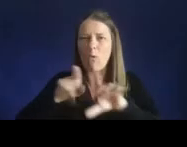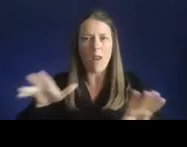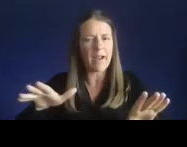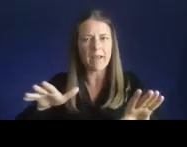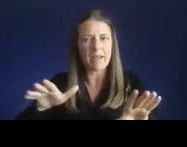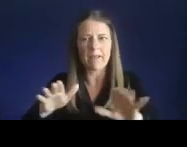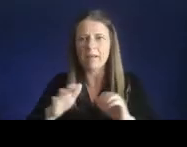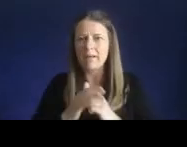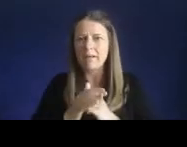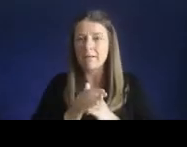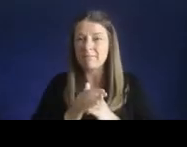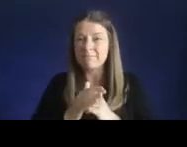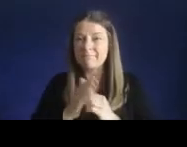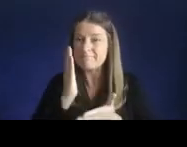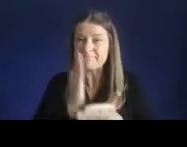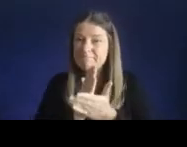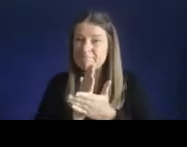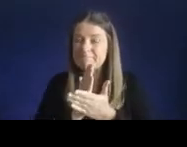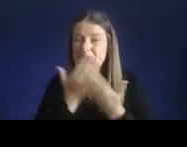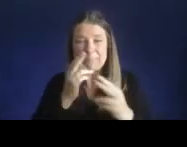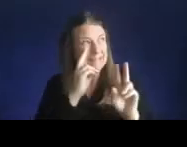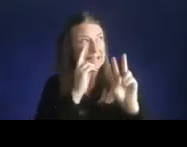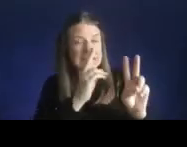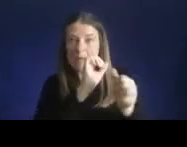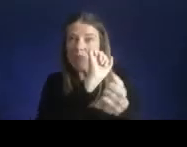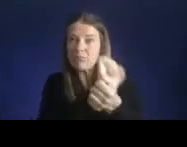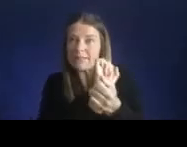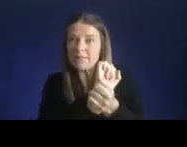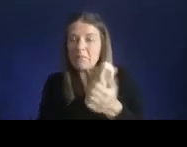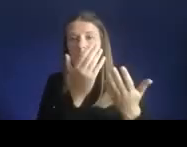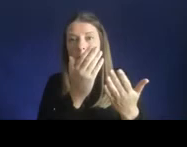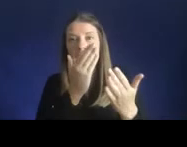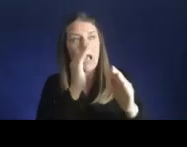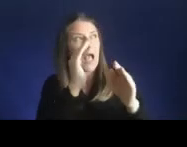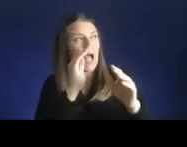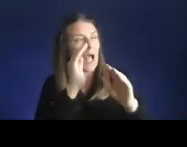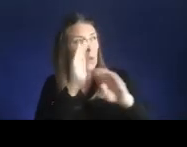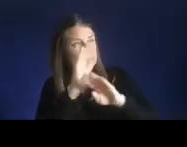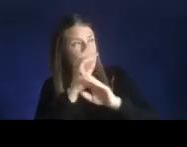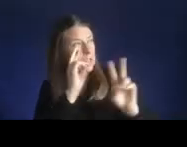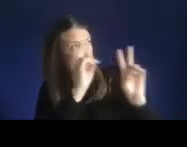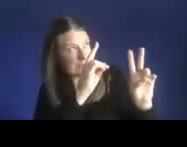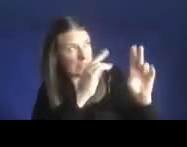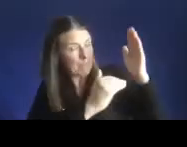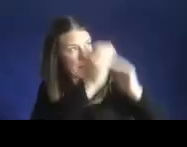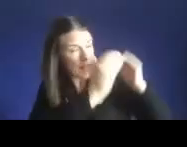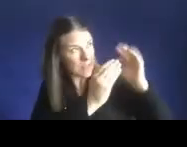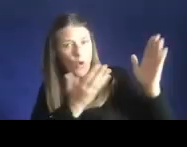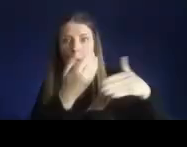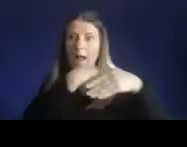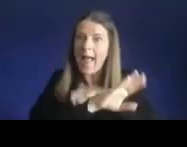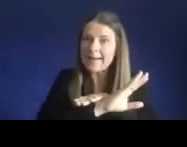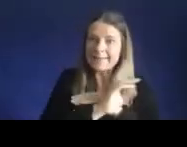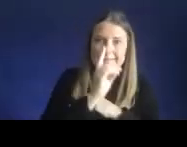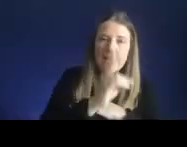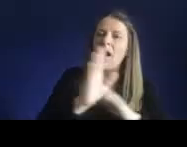point looked at prison from the outside or the inside and asked someone, what is that? Apologies, Ryan,